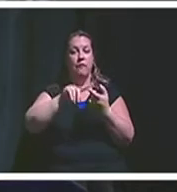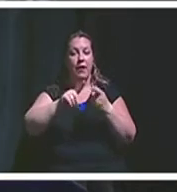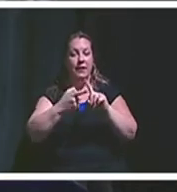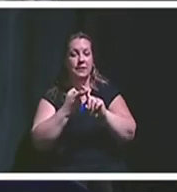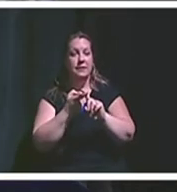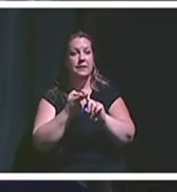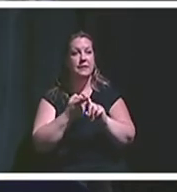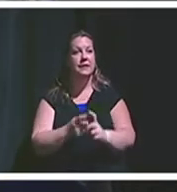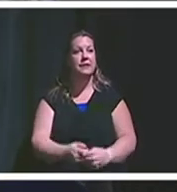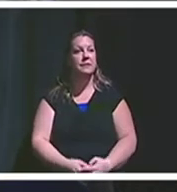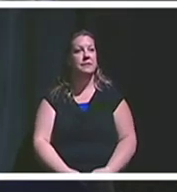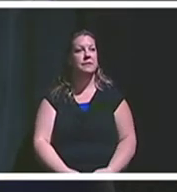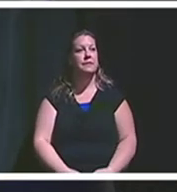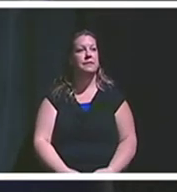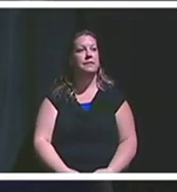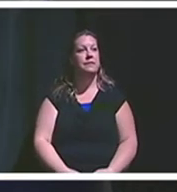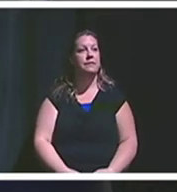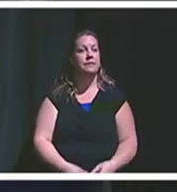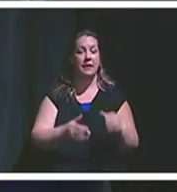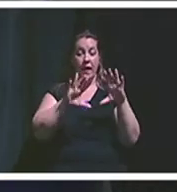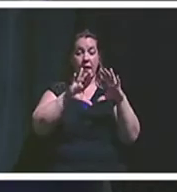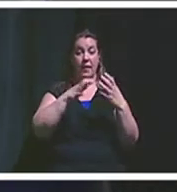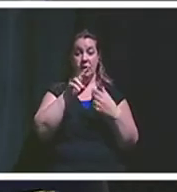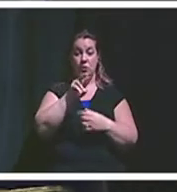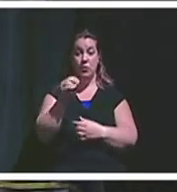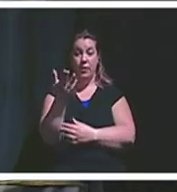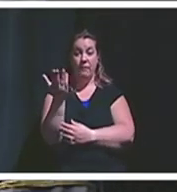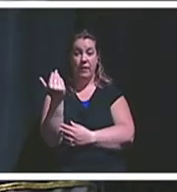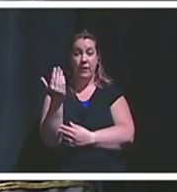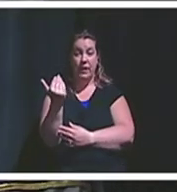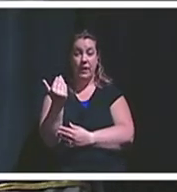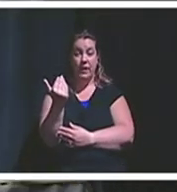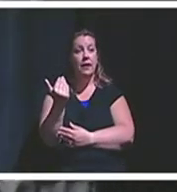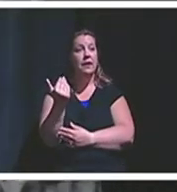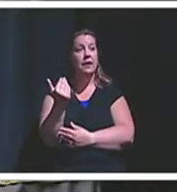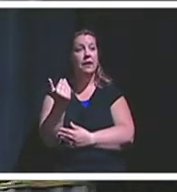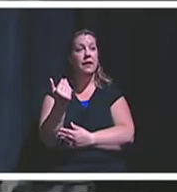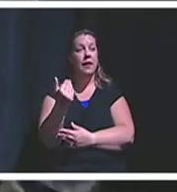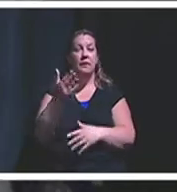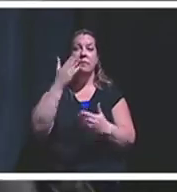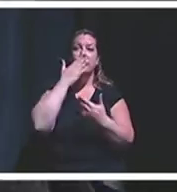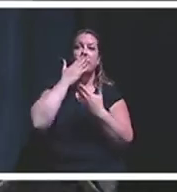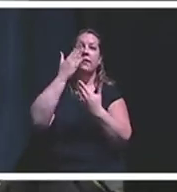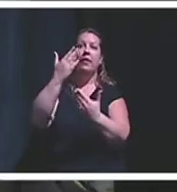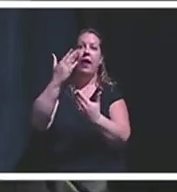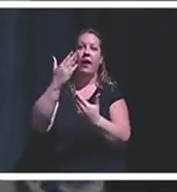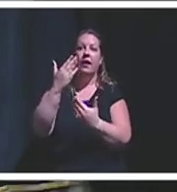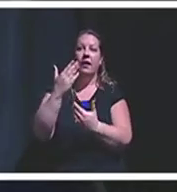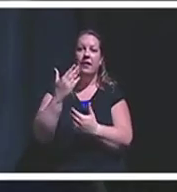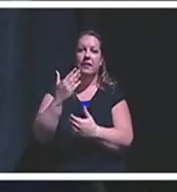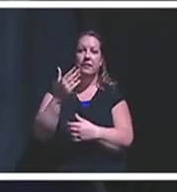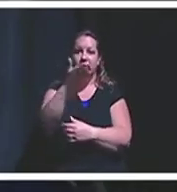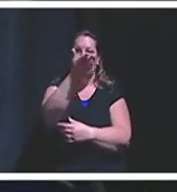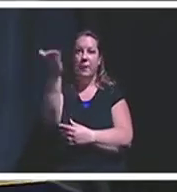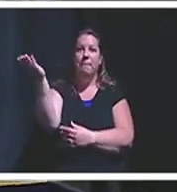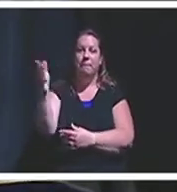friends. Class of 2015, give recognition and thanks to them.